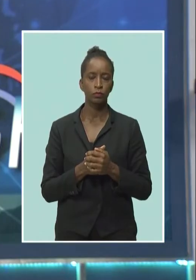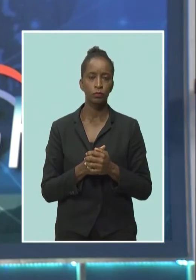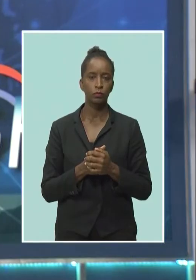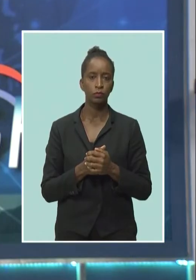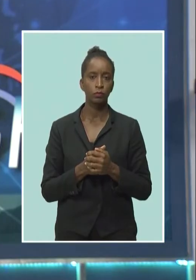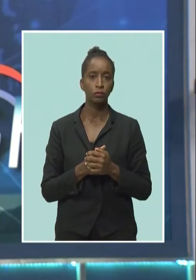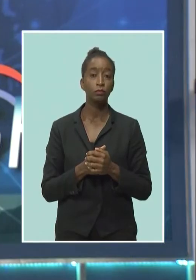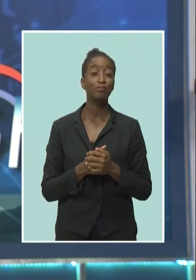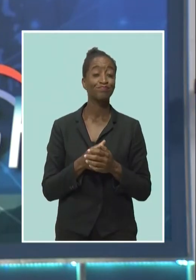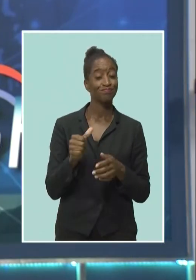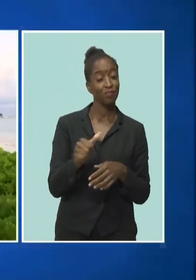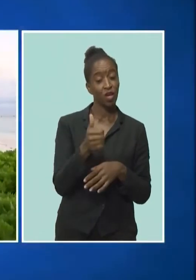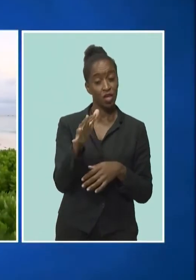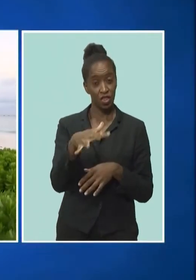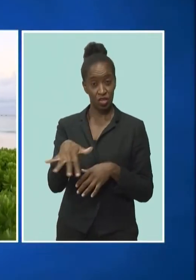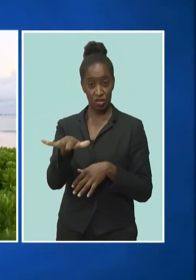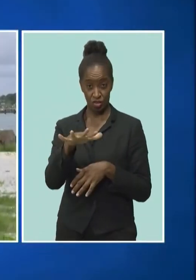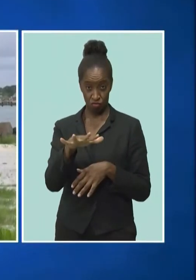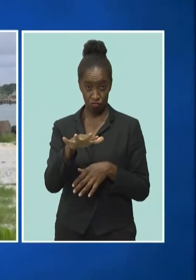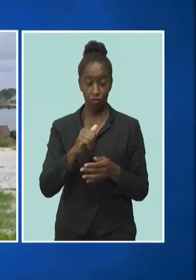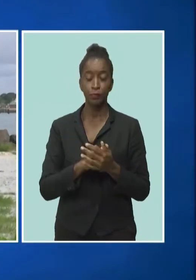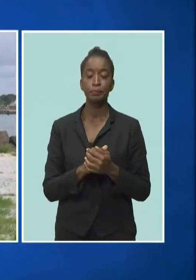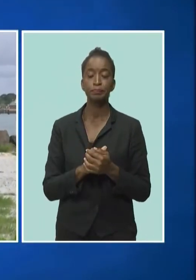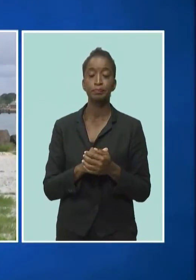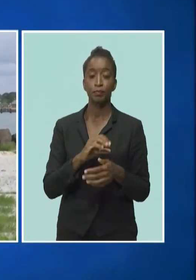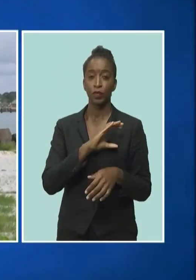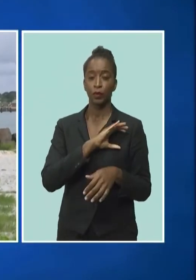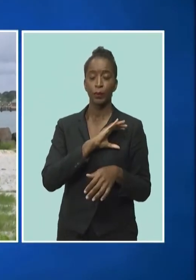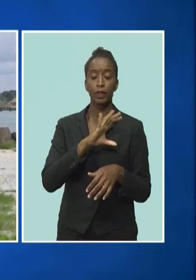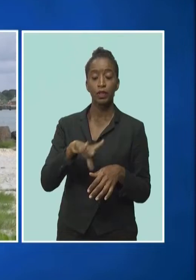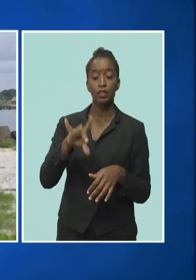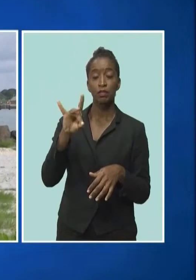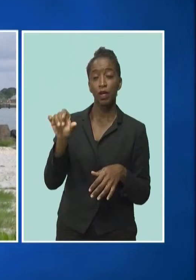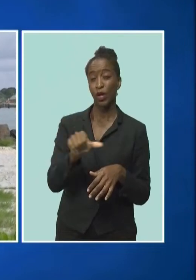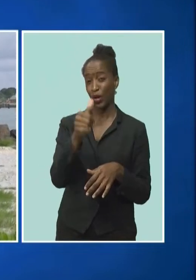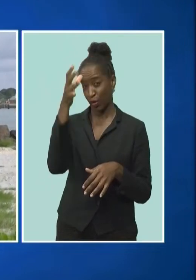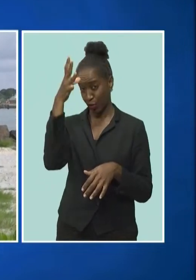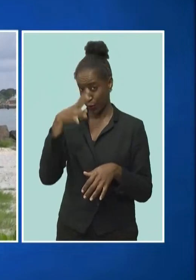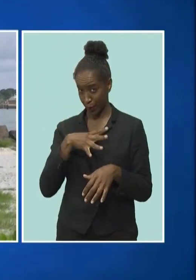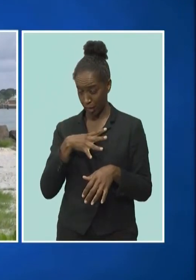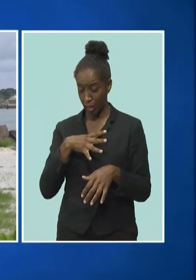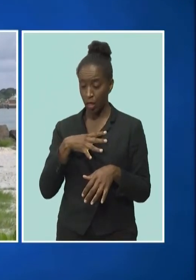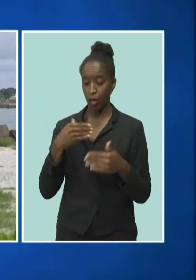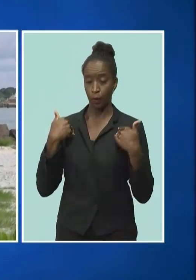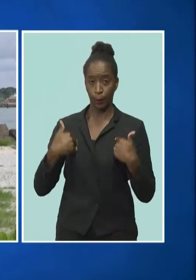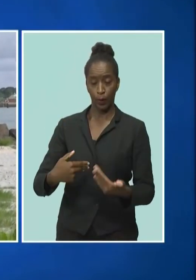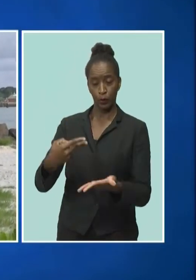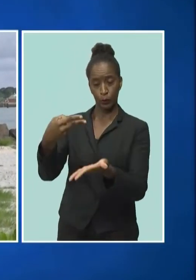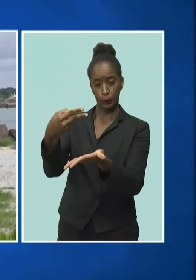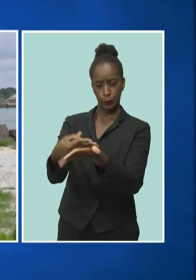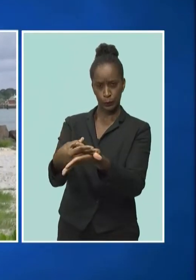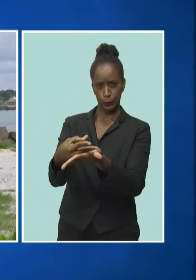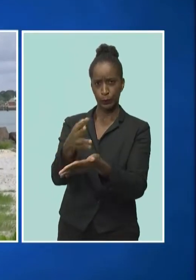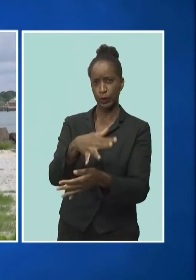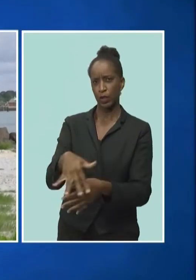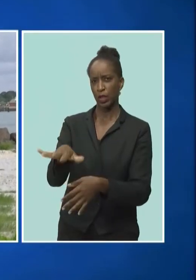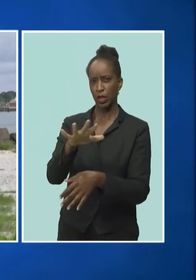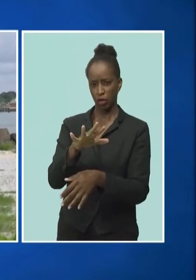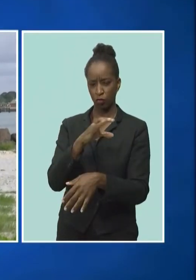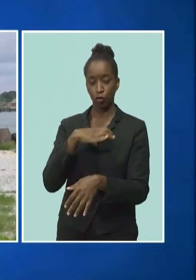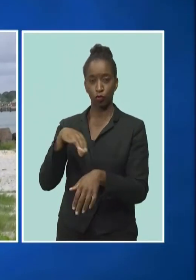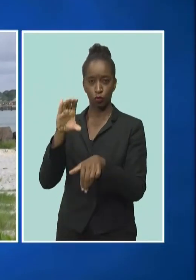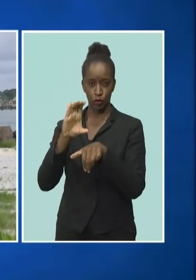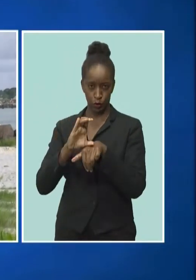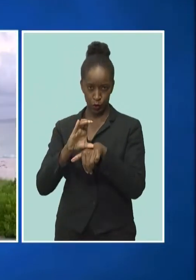And in a separate incident, police are reporting the unnatural death of another man whose body was discovered at Welch's in Christchurch around 20